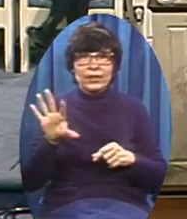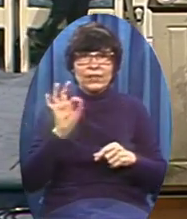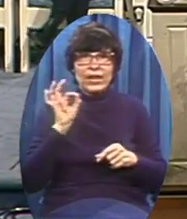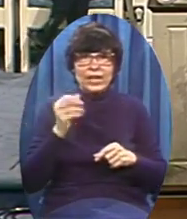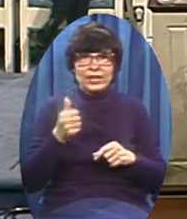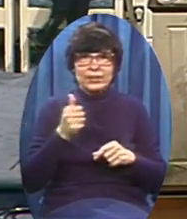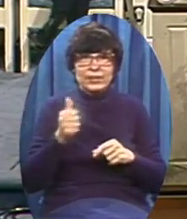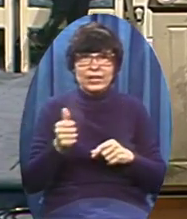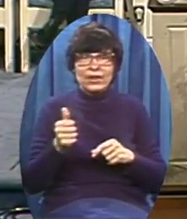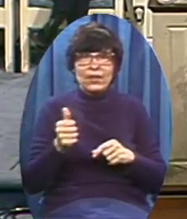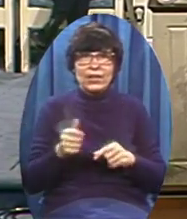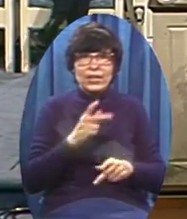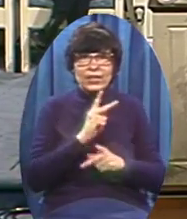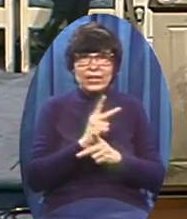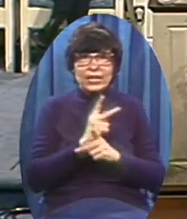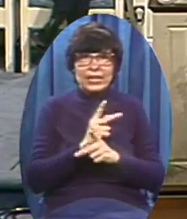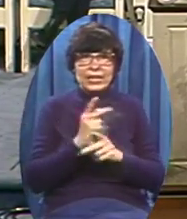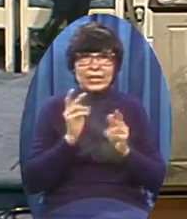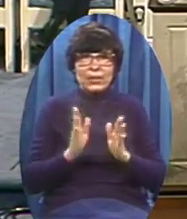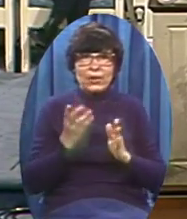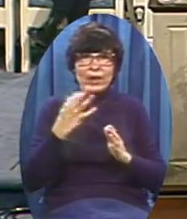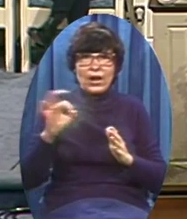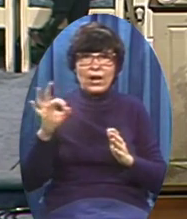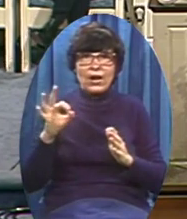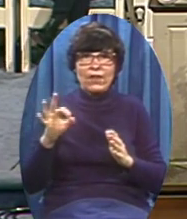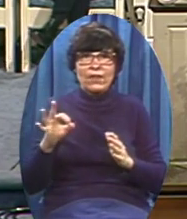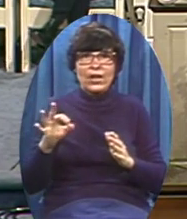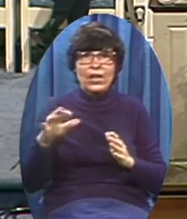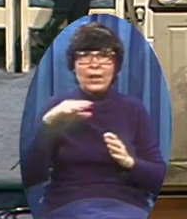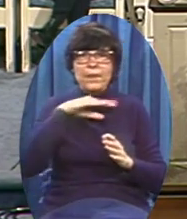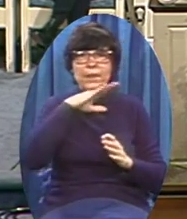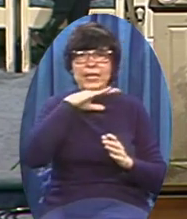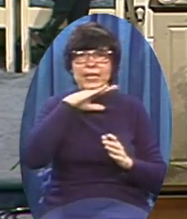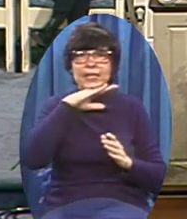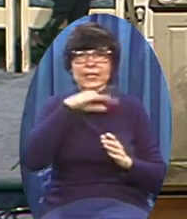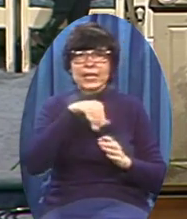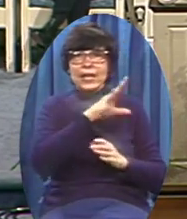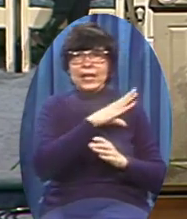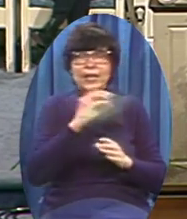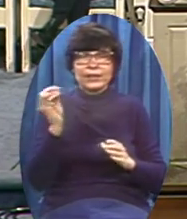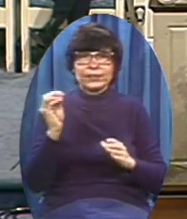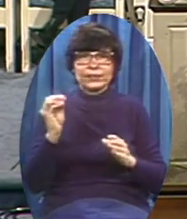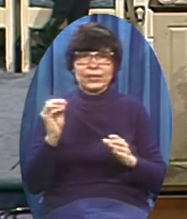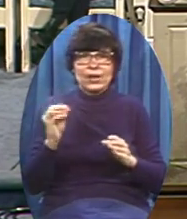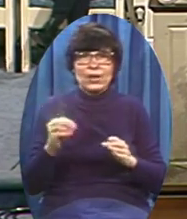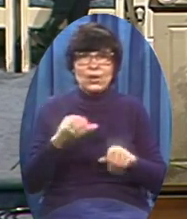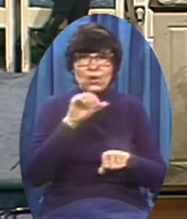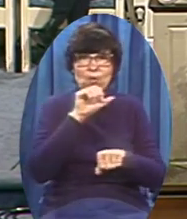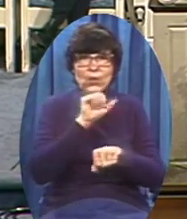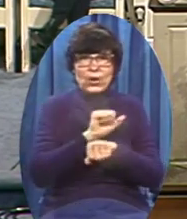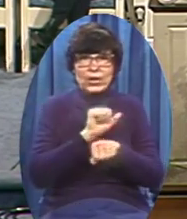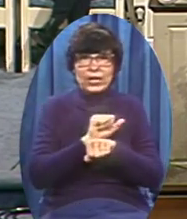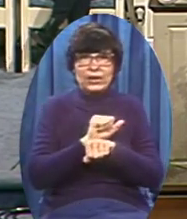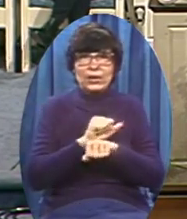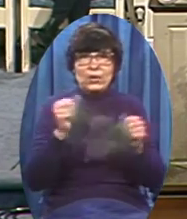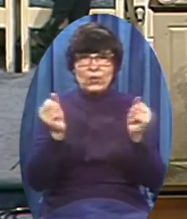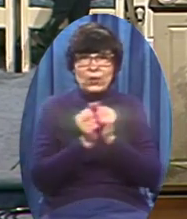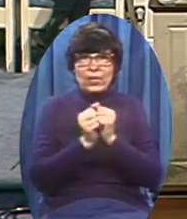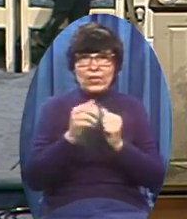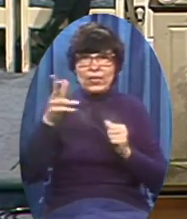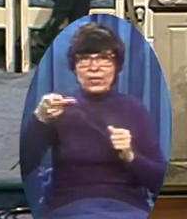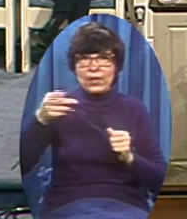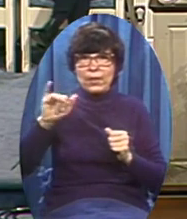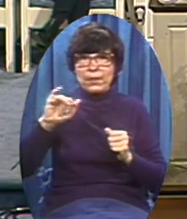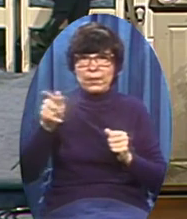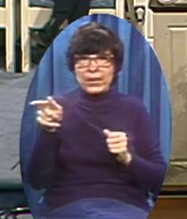of hogs and under the employment and in the employment of hog herders. Certainly,